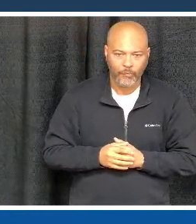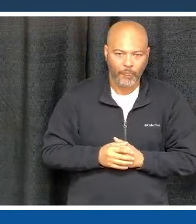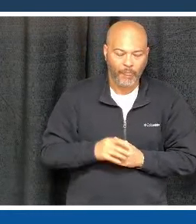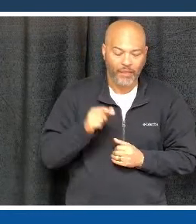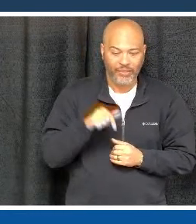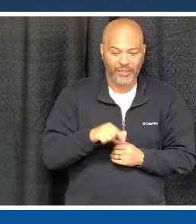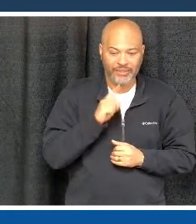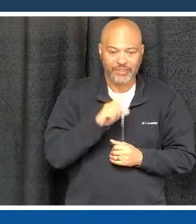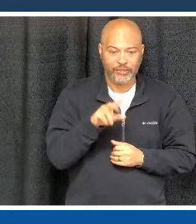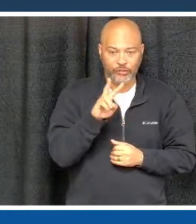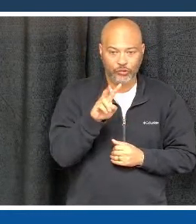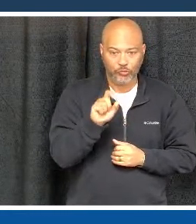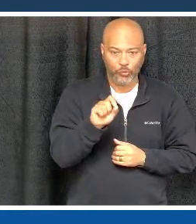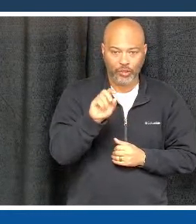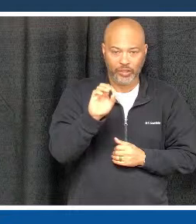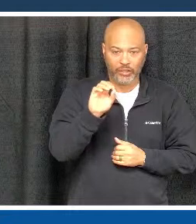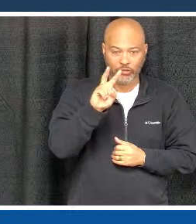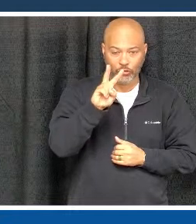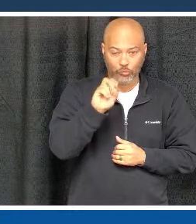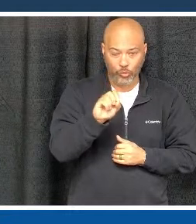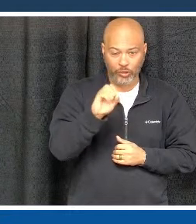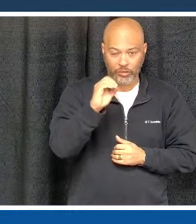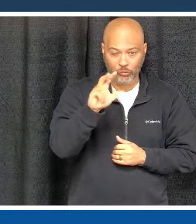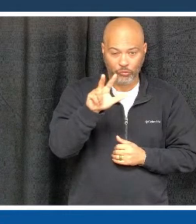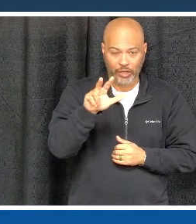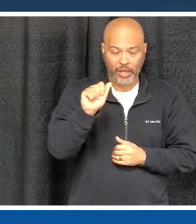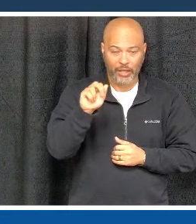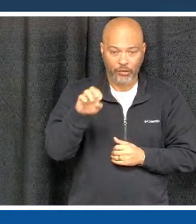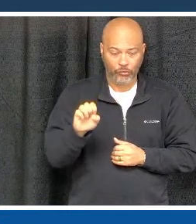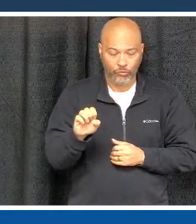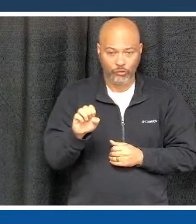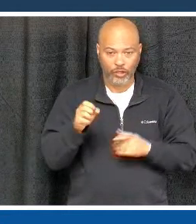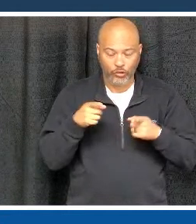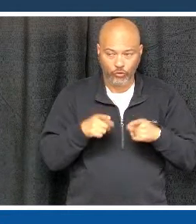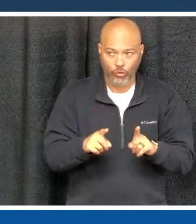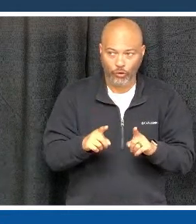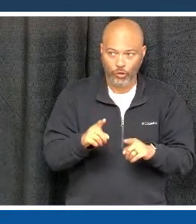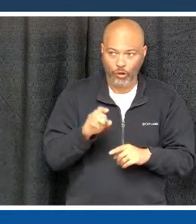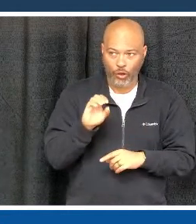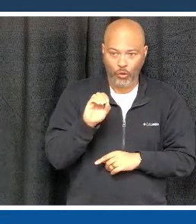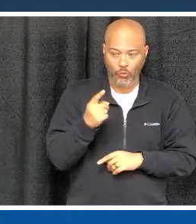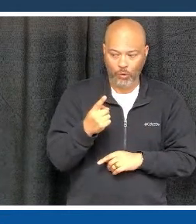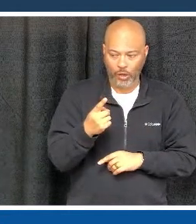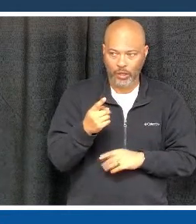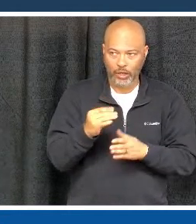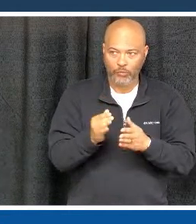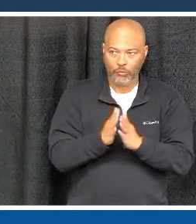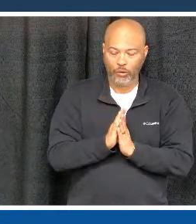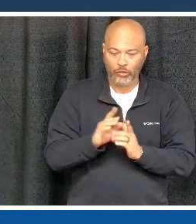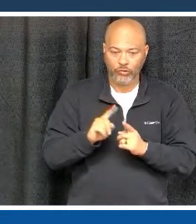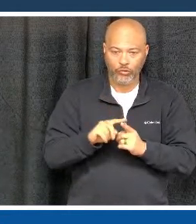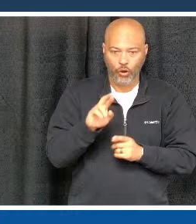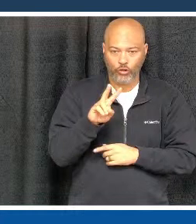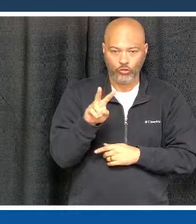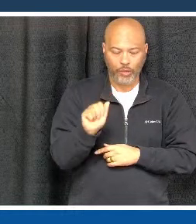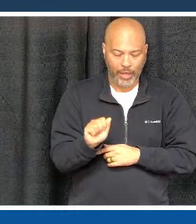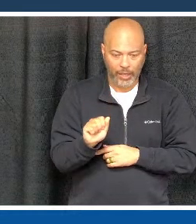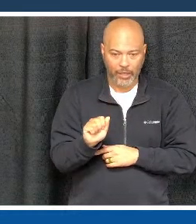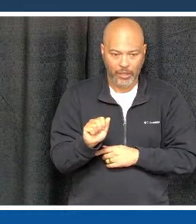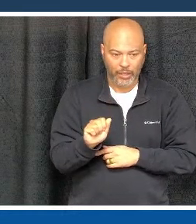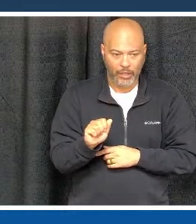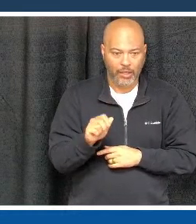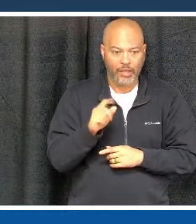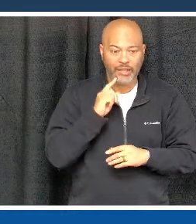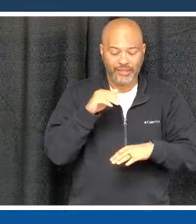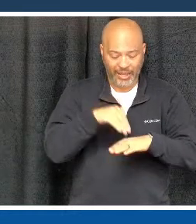This is 2.03 acres, currently zoned 01 and requesting to go to R2A. It's